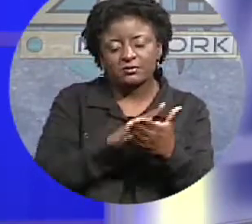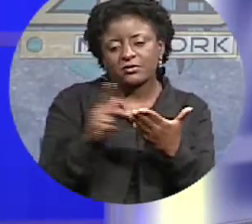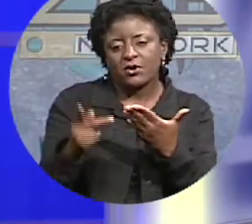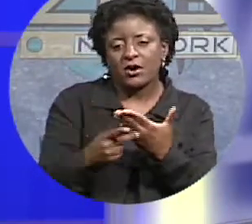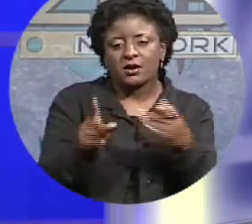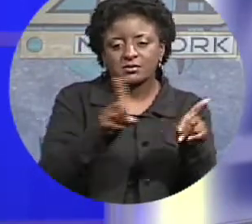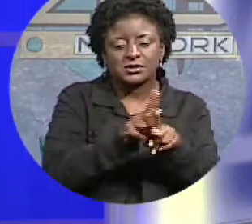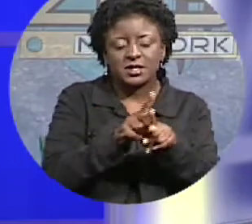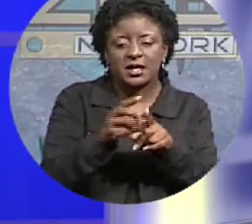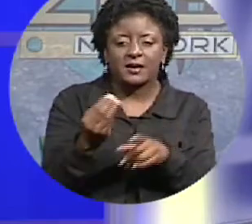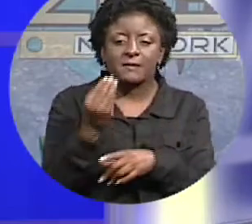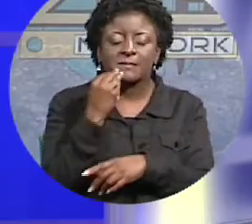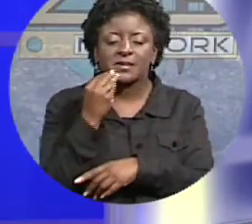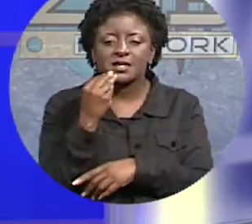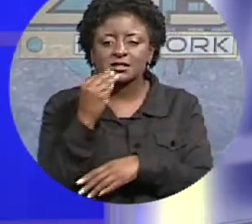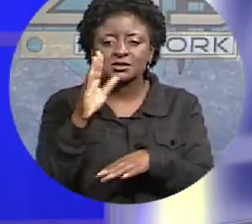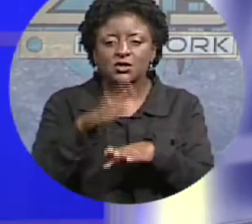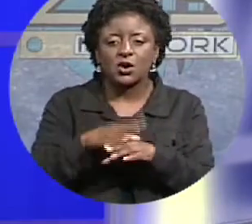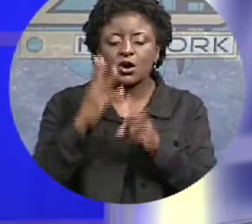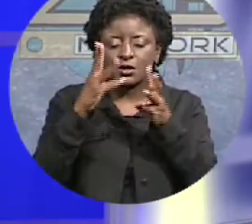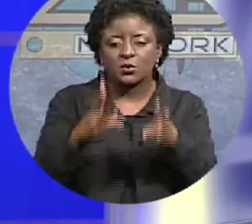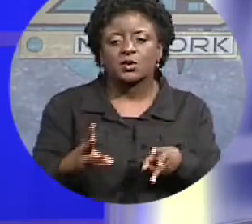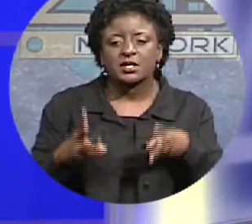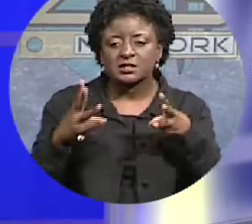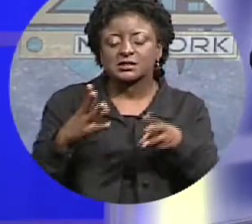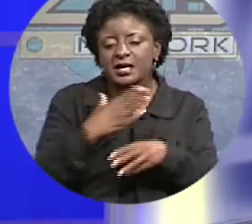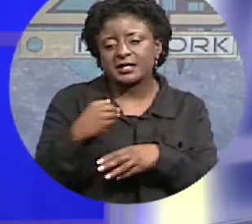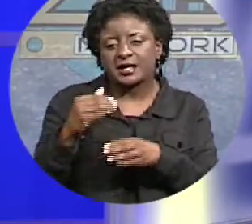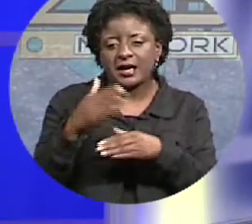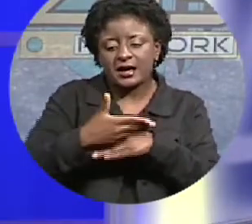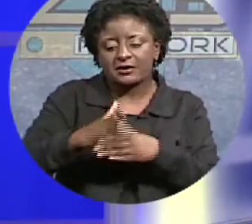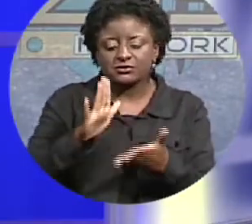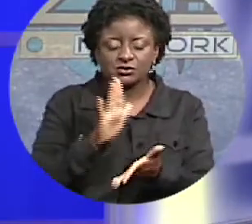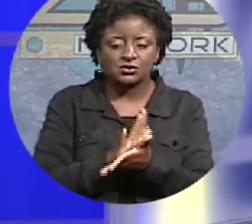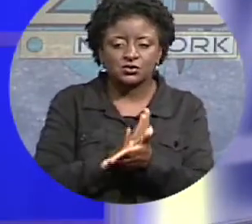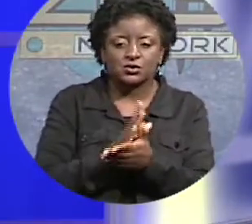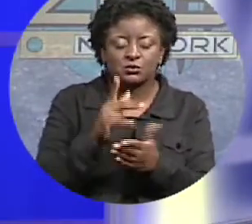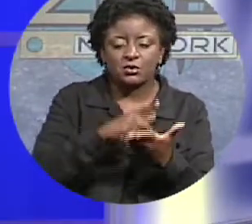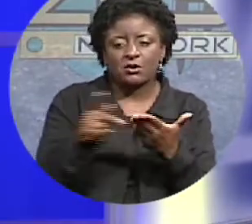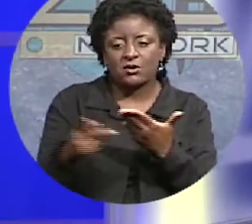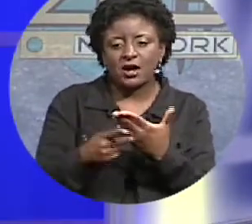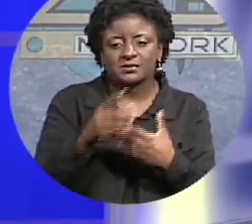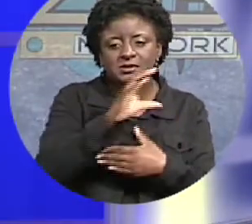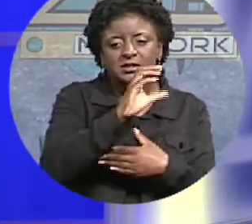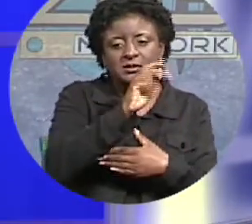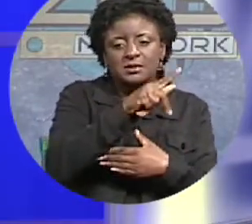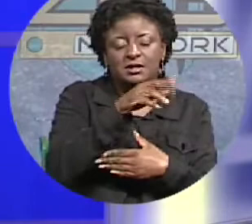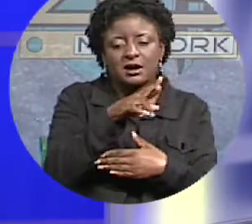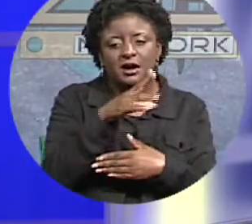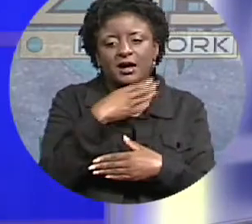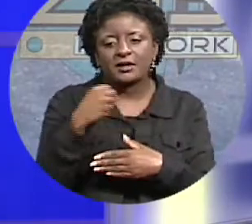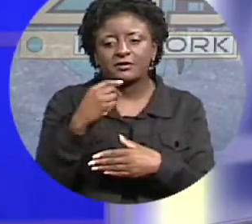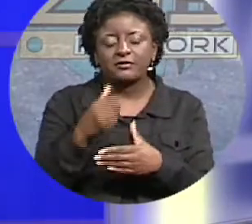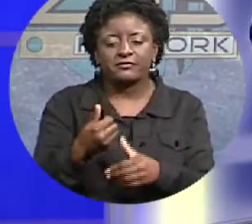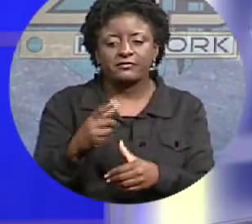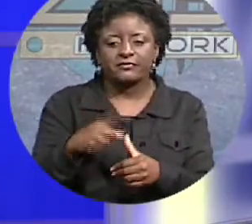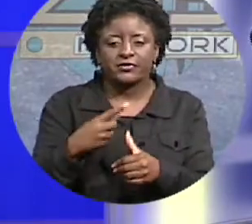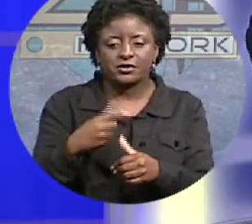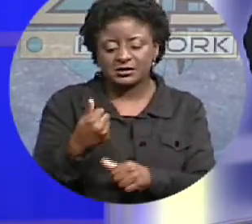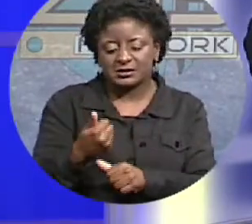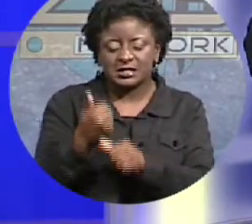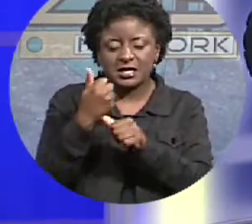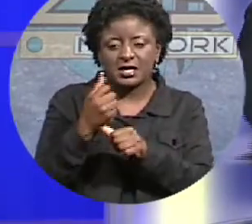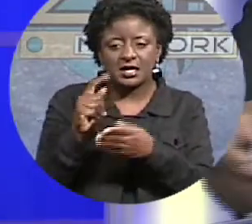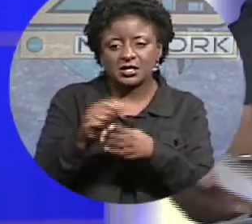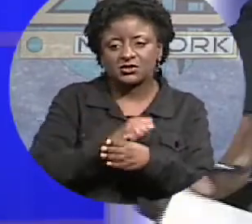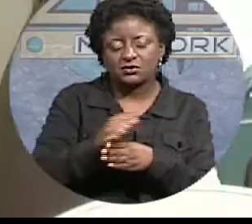as the Meals on Wheels and after-school programs, CPR and first aid training, in addition to other operational expenses.